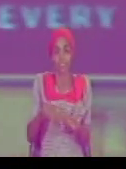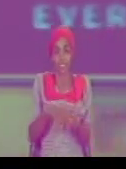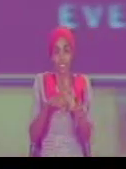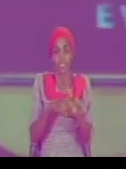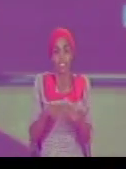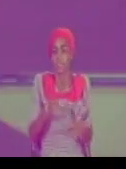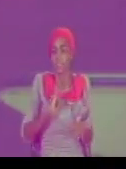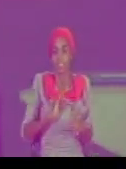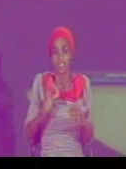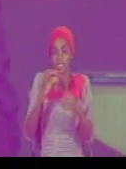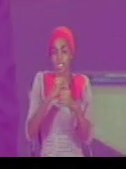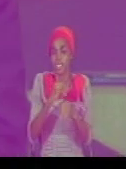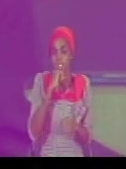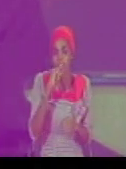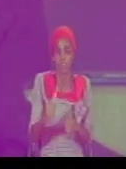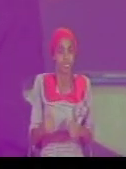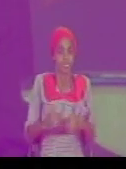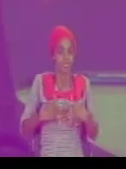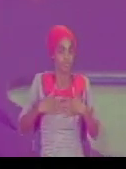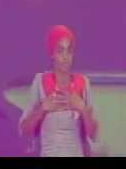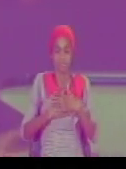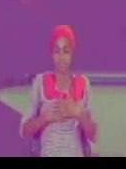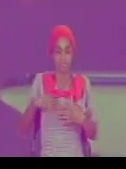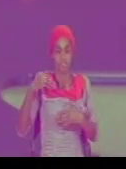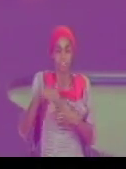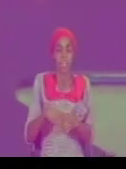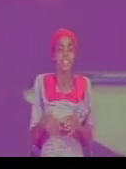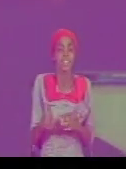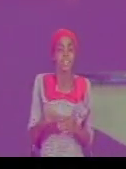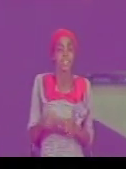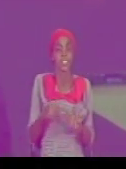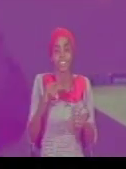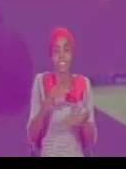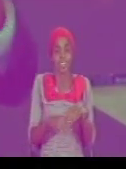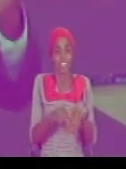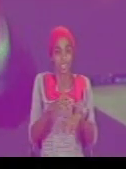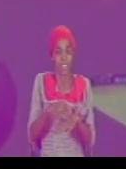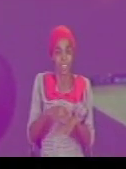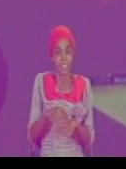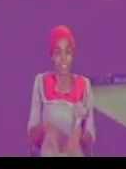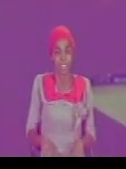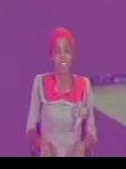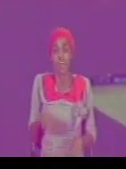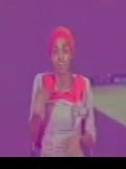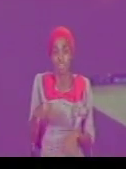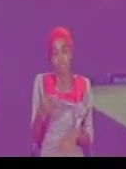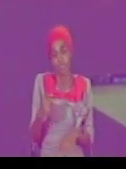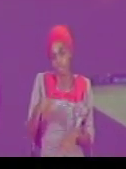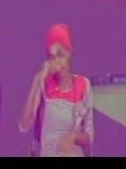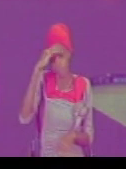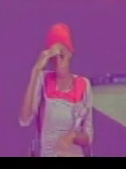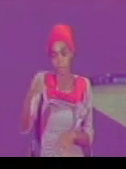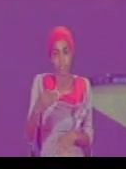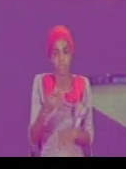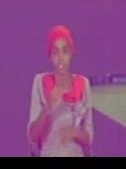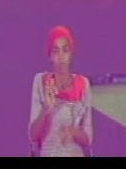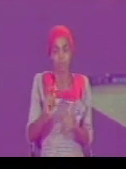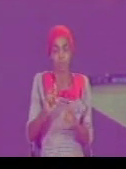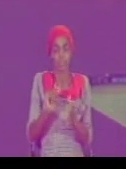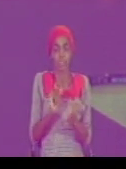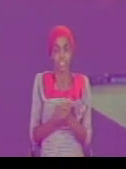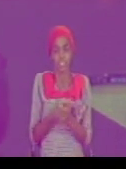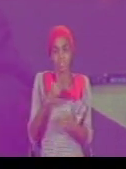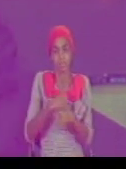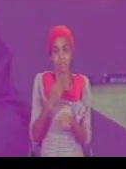were people that will, you know, they make their legs different ways. Some of them will, when they were young, they